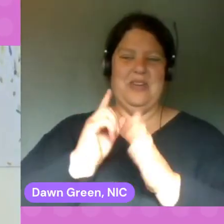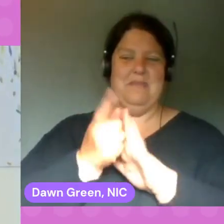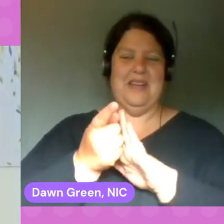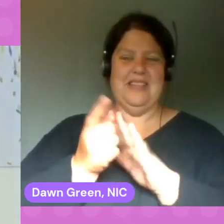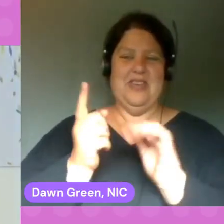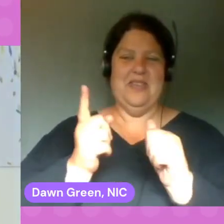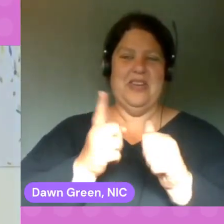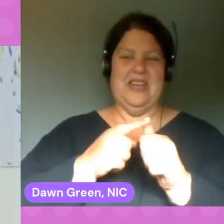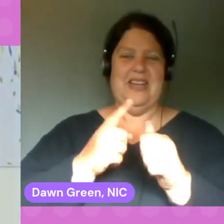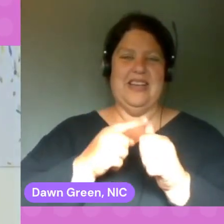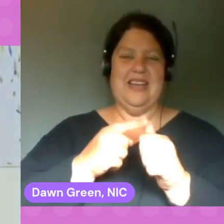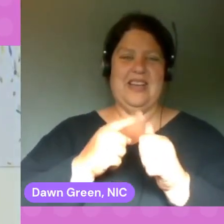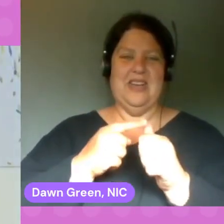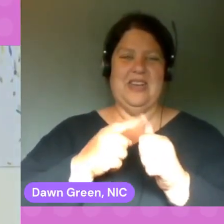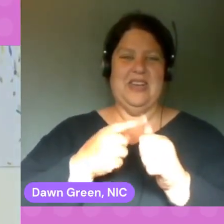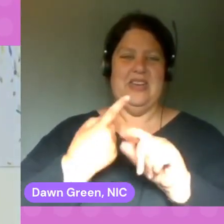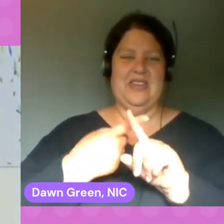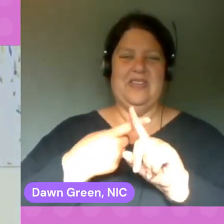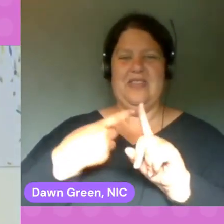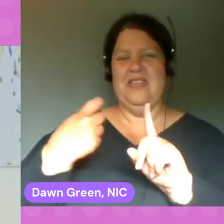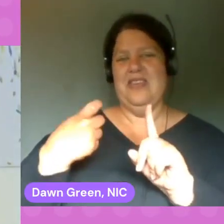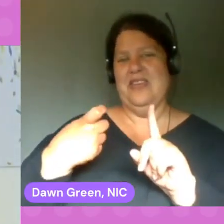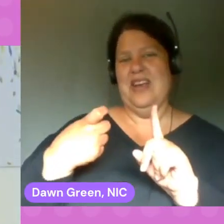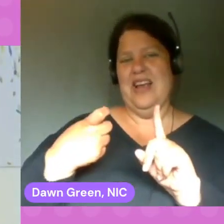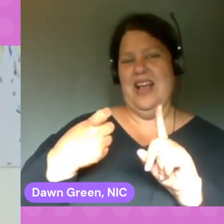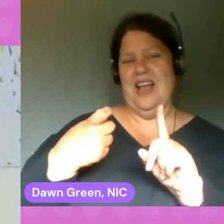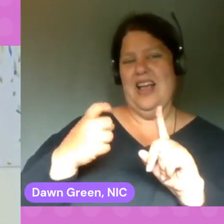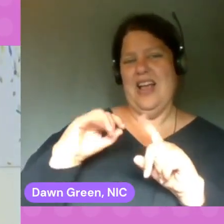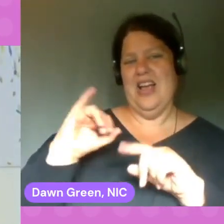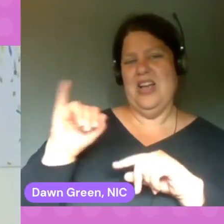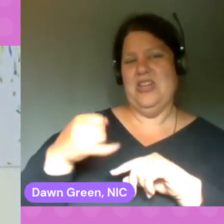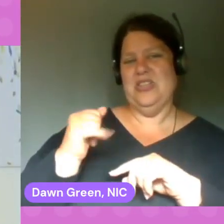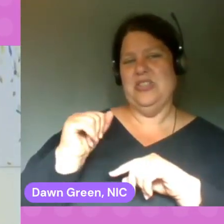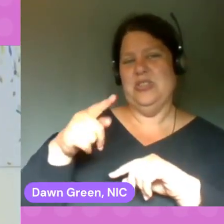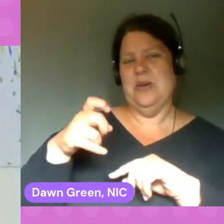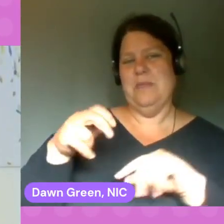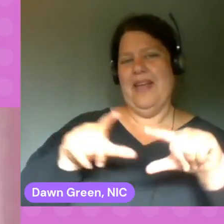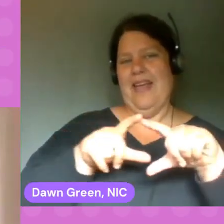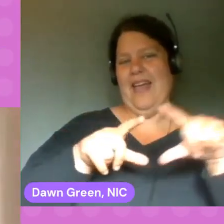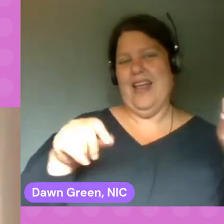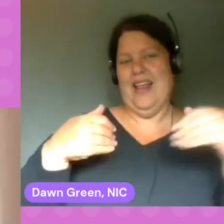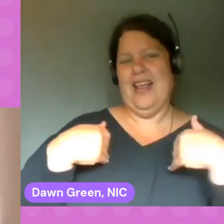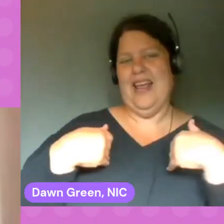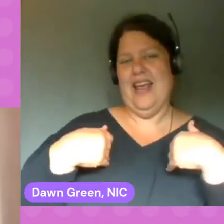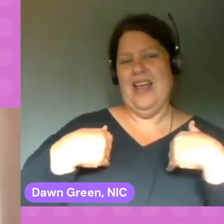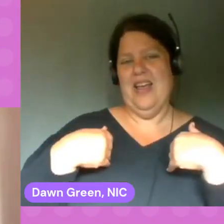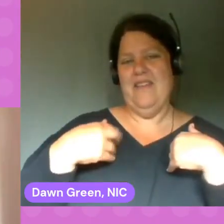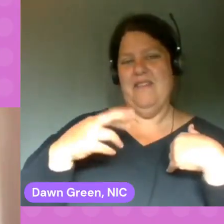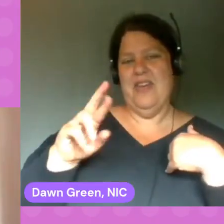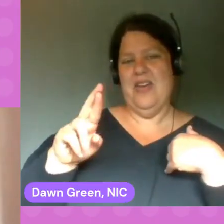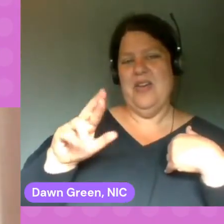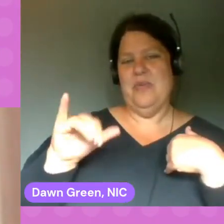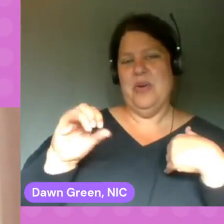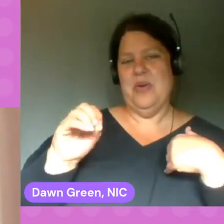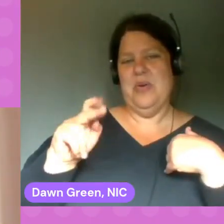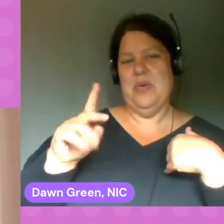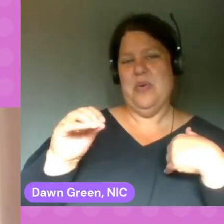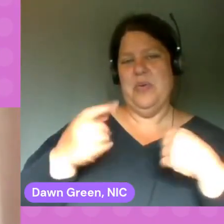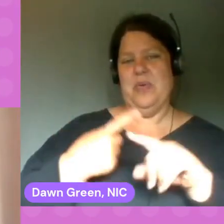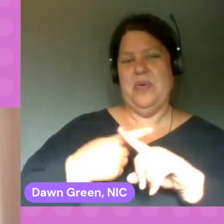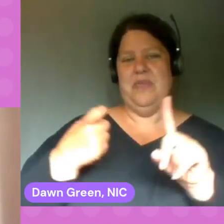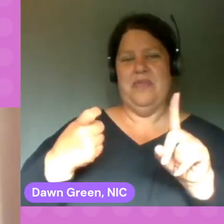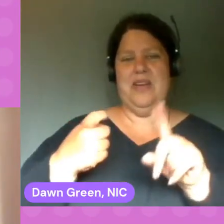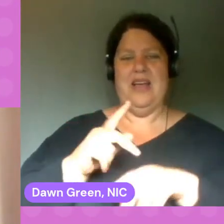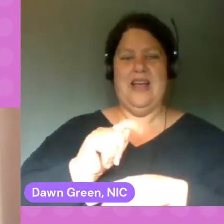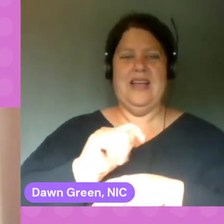first, all the way from Japan, we have Ryoko here from the Tinkering Studio